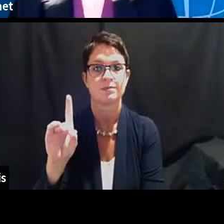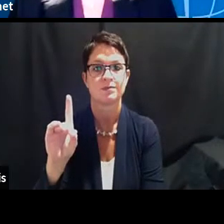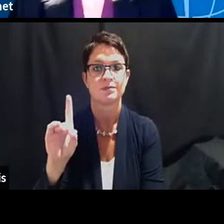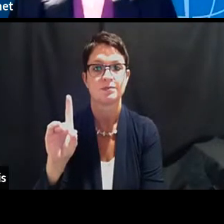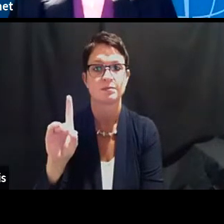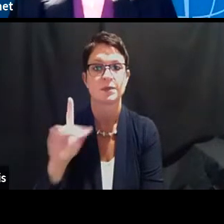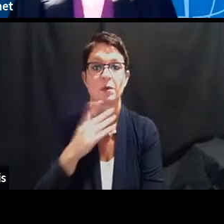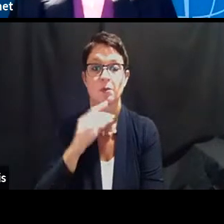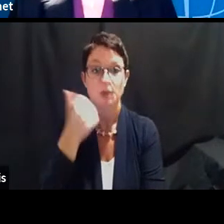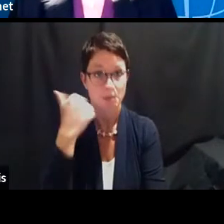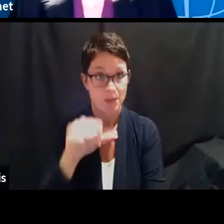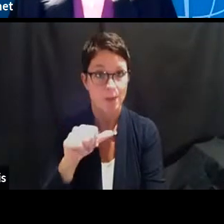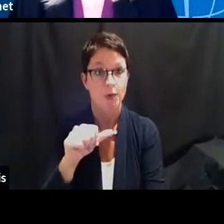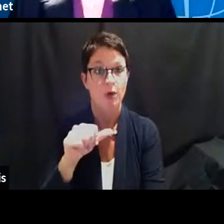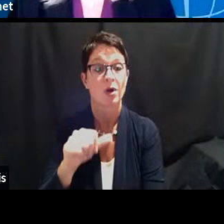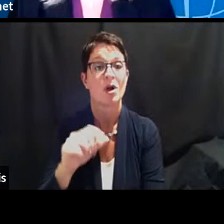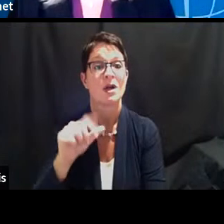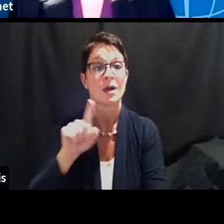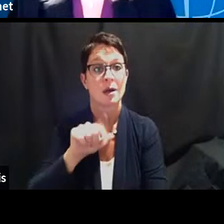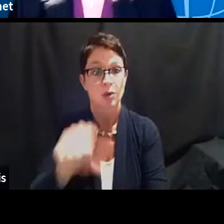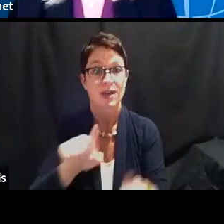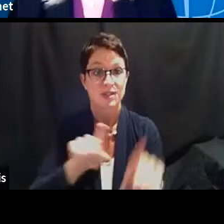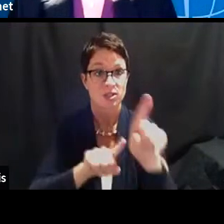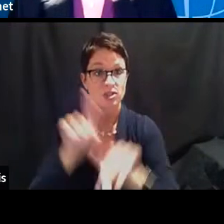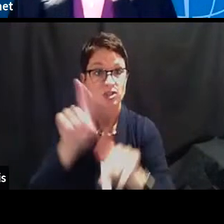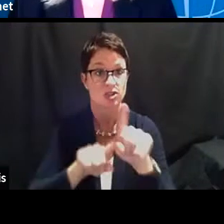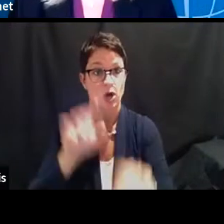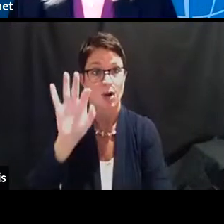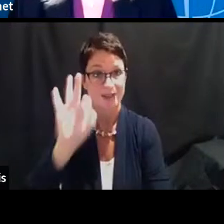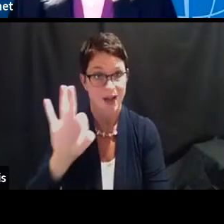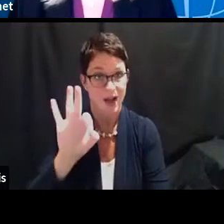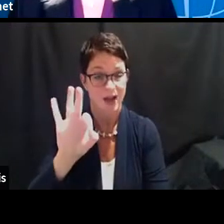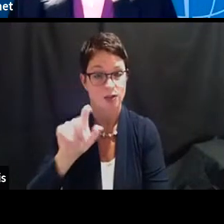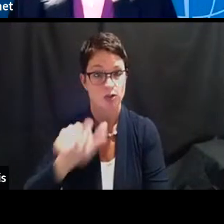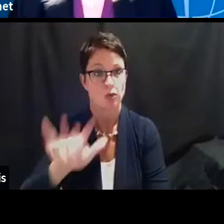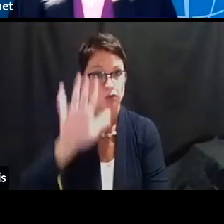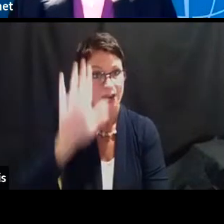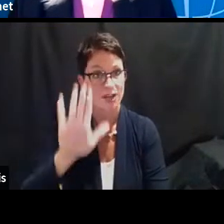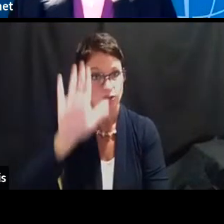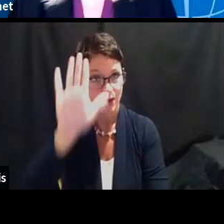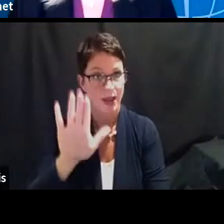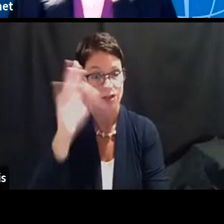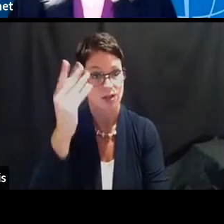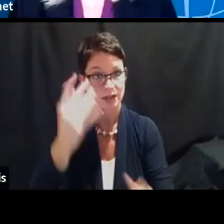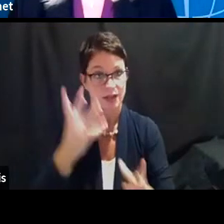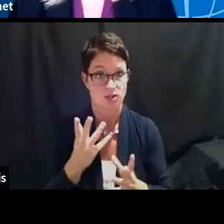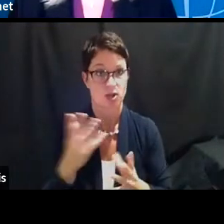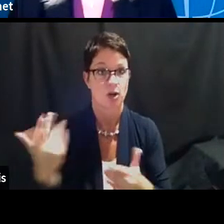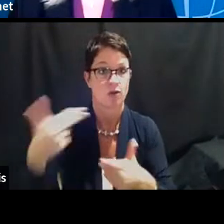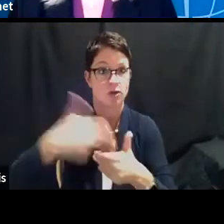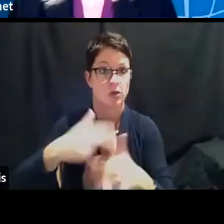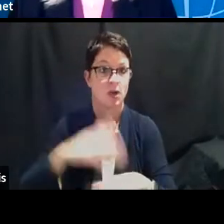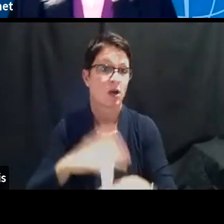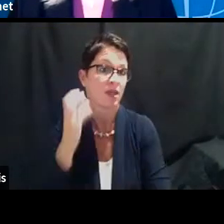Remember to press *9 to raise your hand so we'll know that you want to speak if you're coming in on the